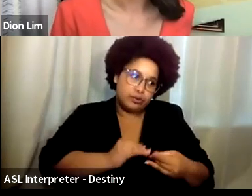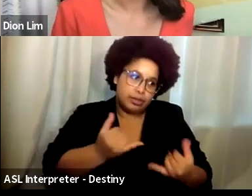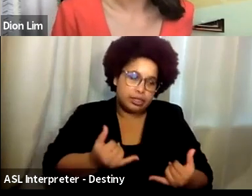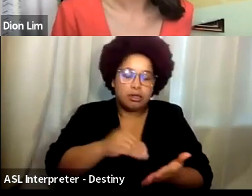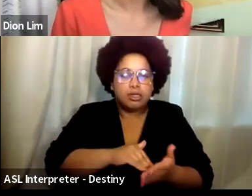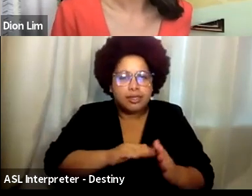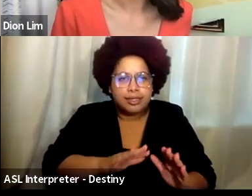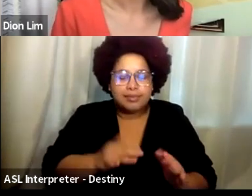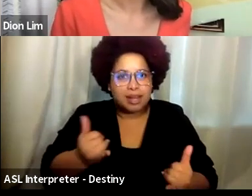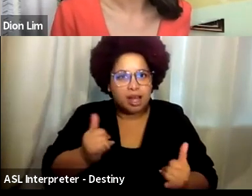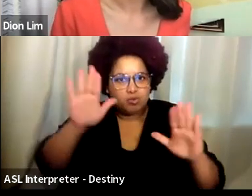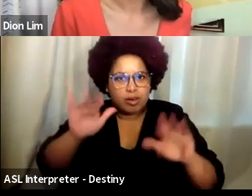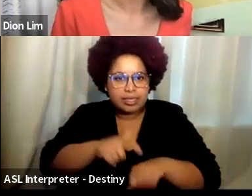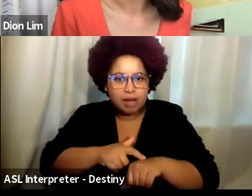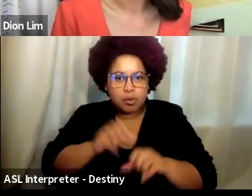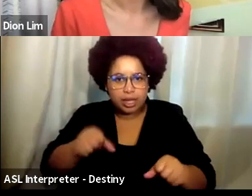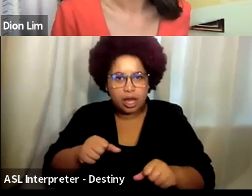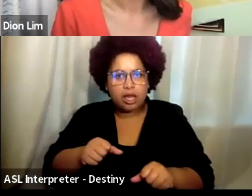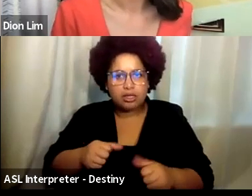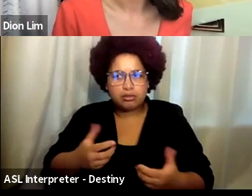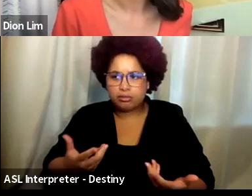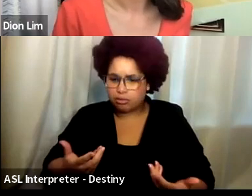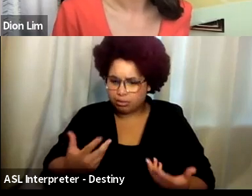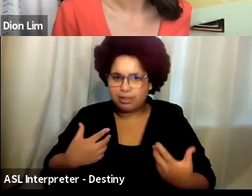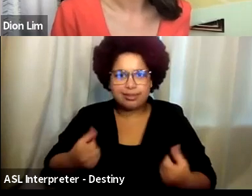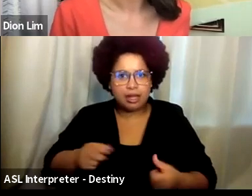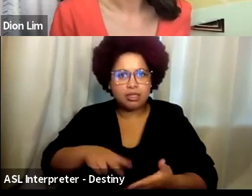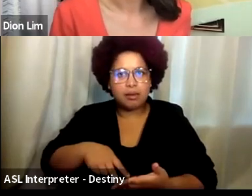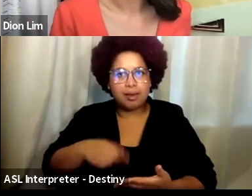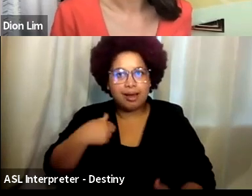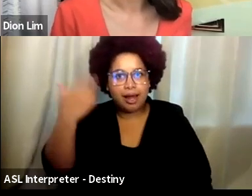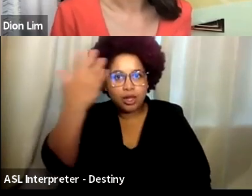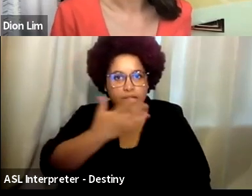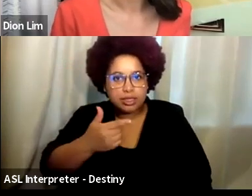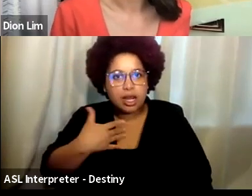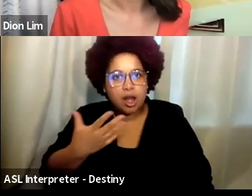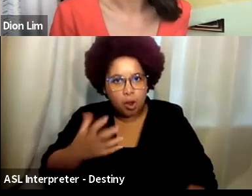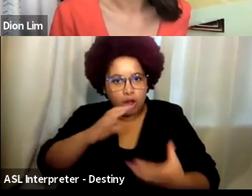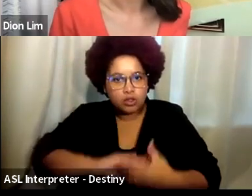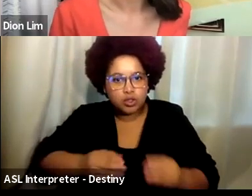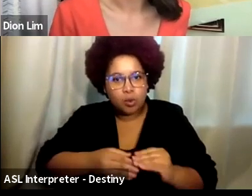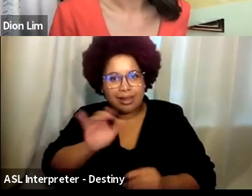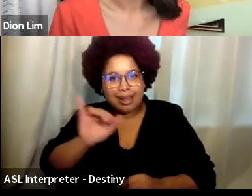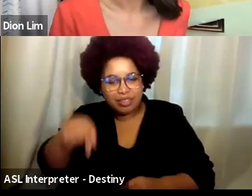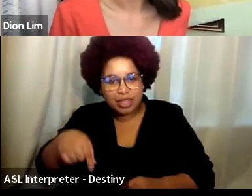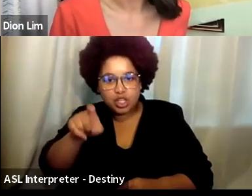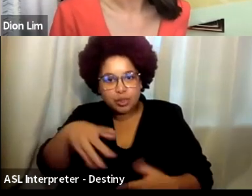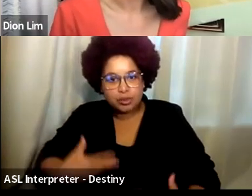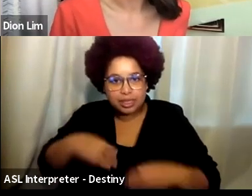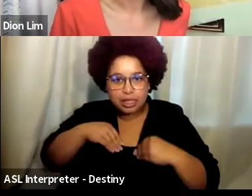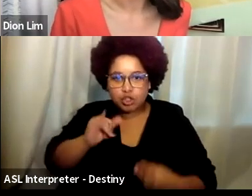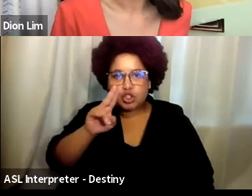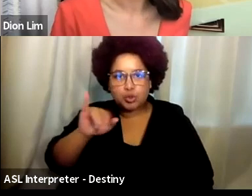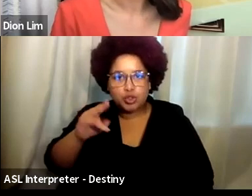great time where we can stand up and we can say, I look this way and I want to pitch a story this way and you need to take it. And Juju,